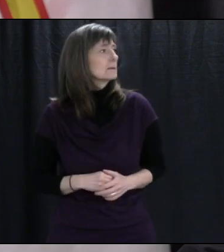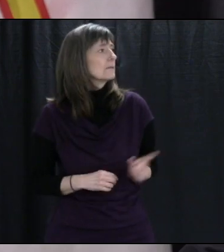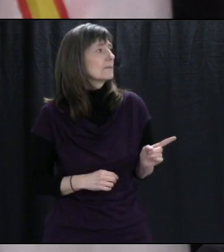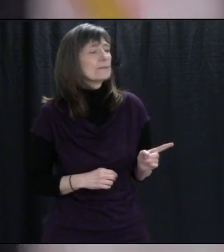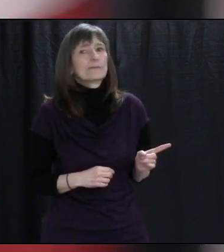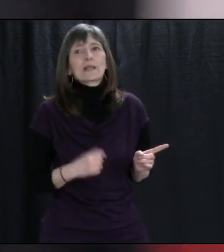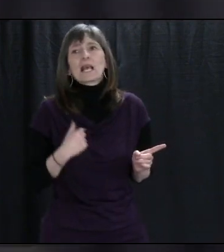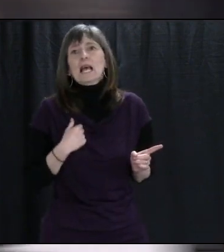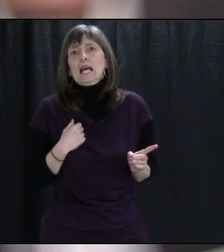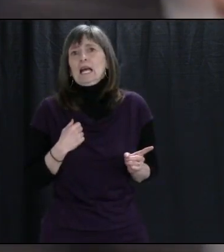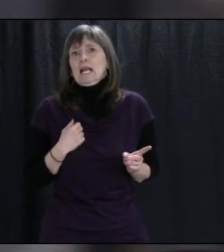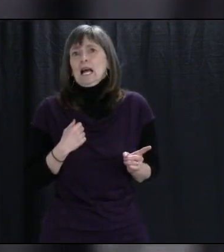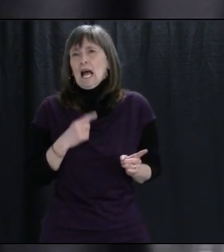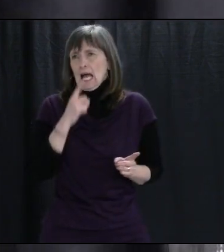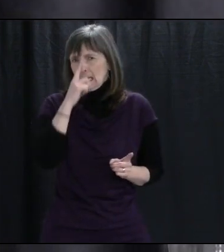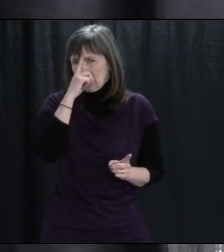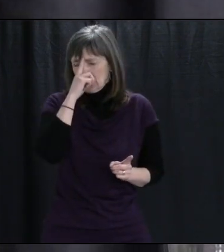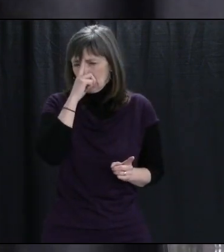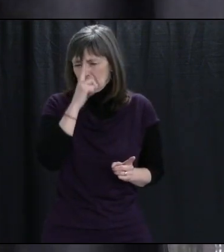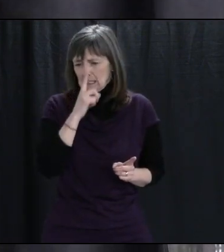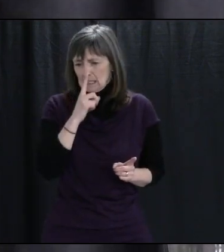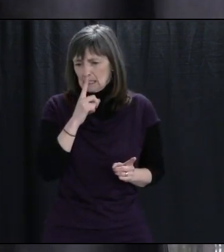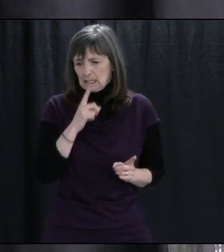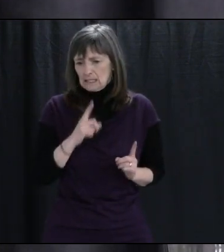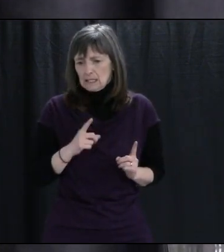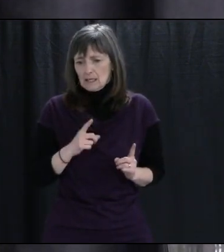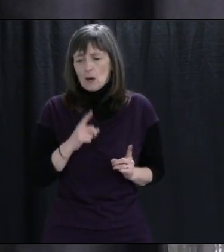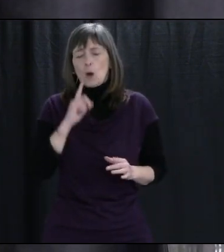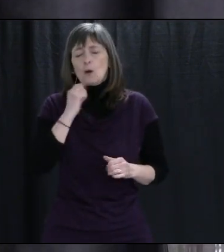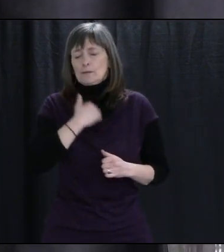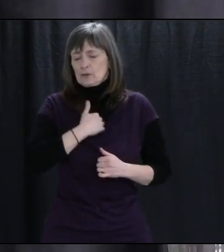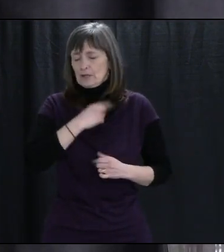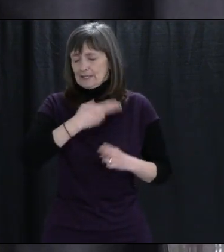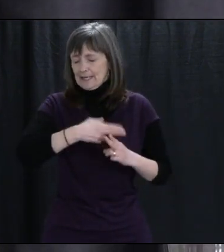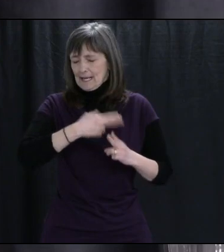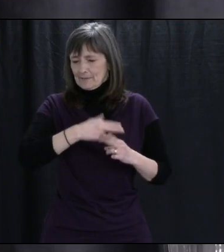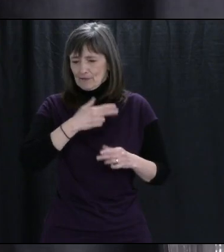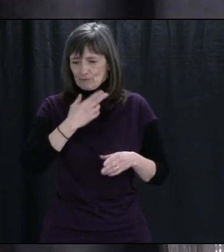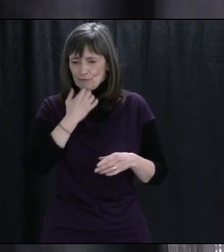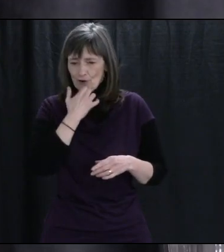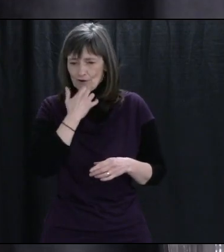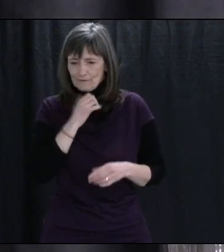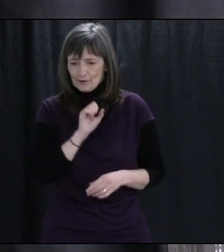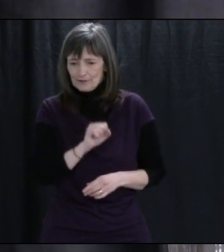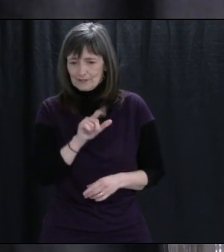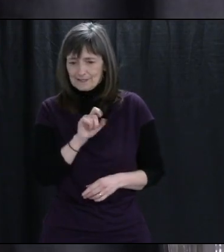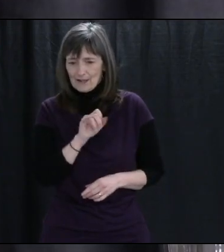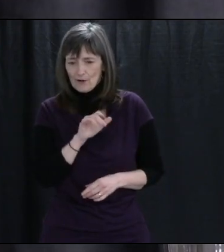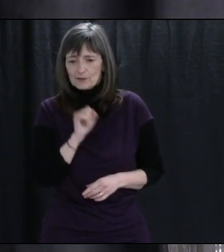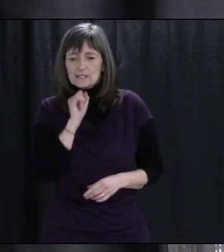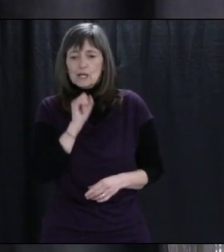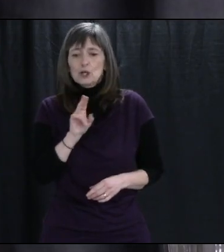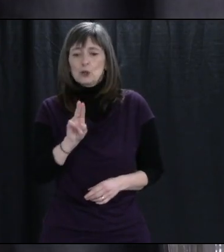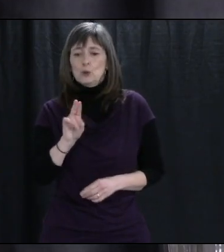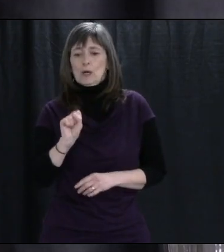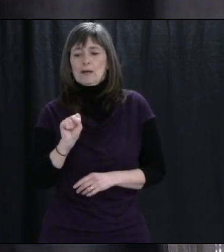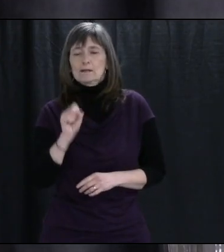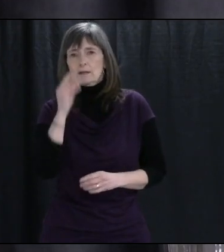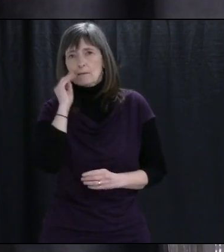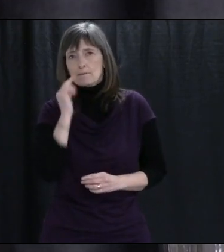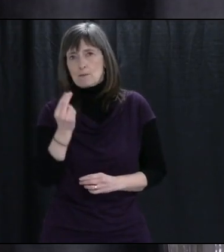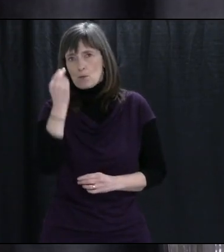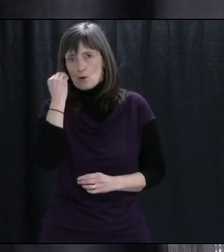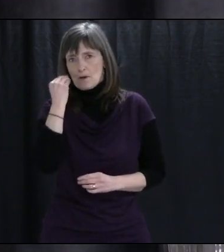memory being what it is, it's actually the U.S. Memorial Hospital in St. Lawrence. I am sorry for any confusion that